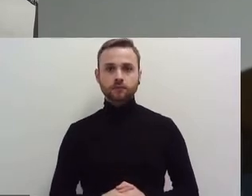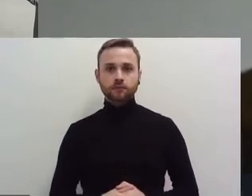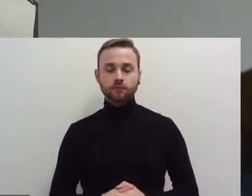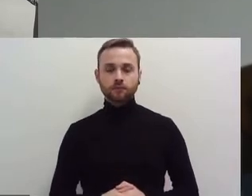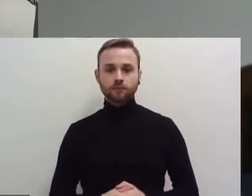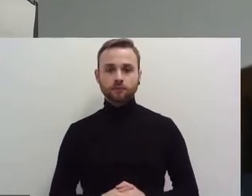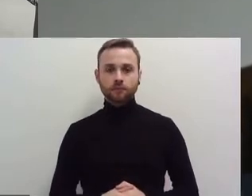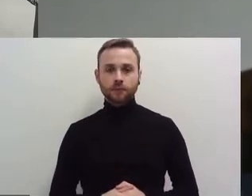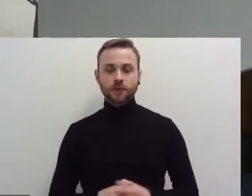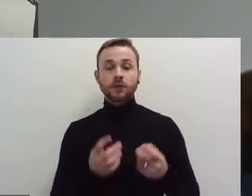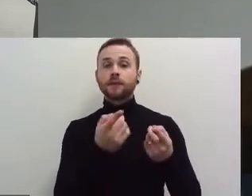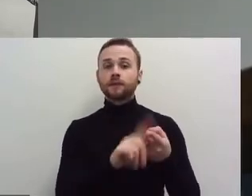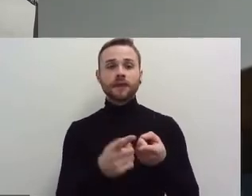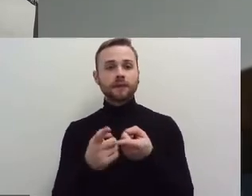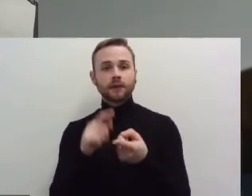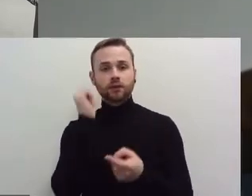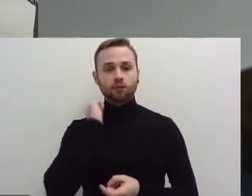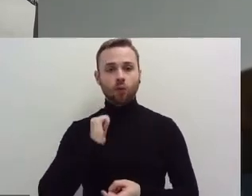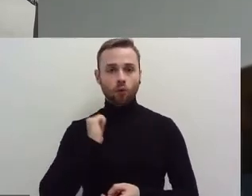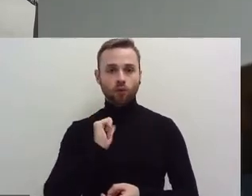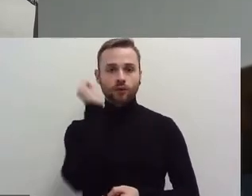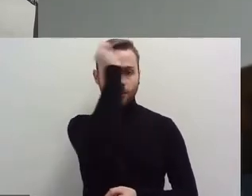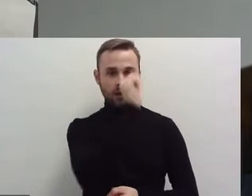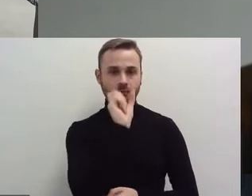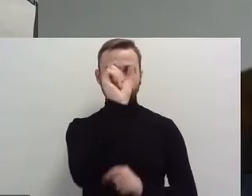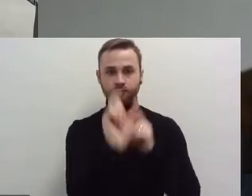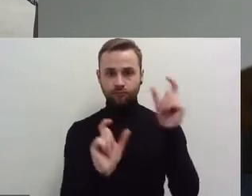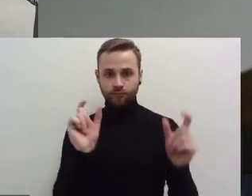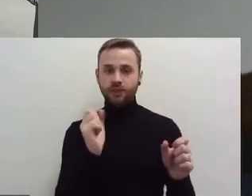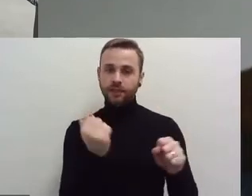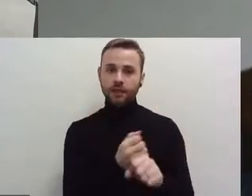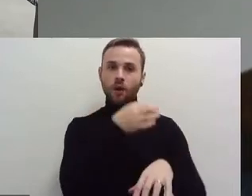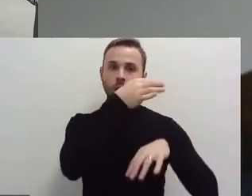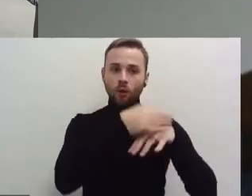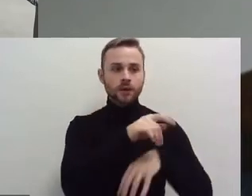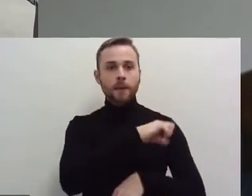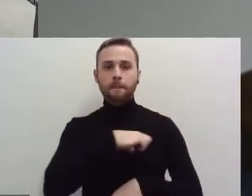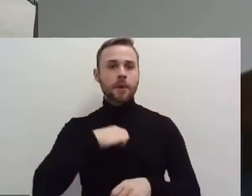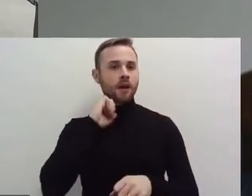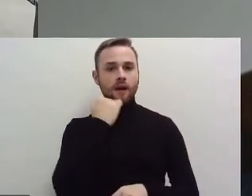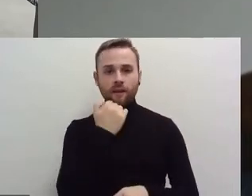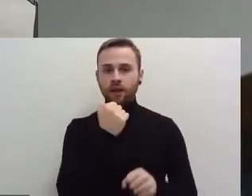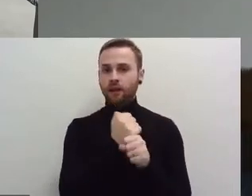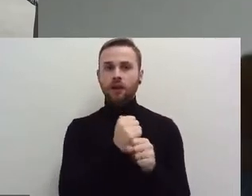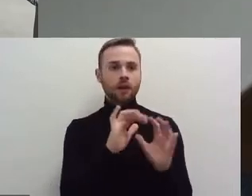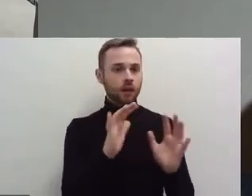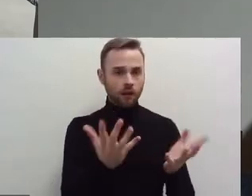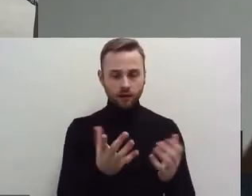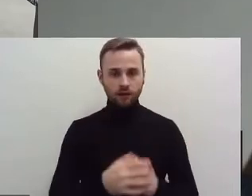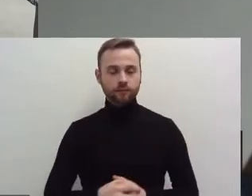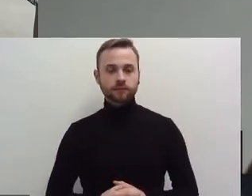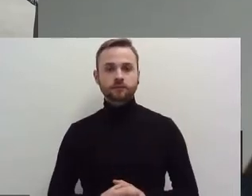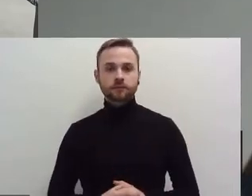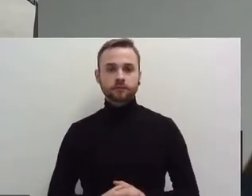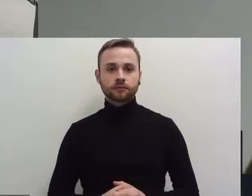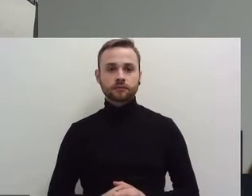the change, and the ones that have less, well, then take less. So my take on what to do individually is to talk a little bit less on